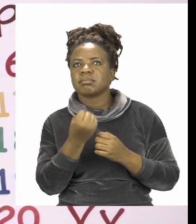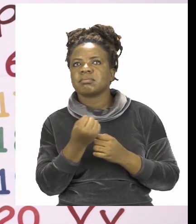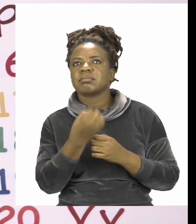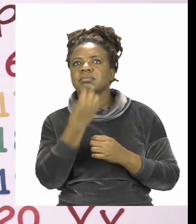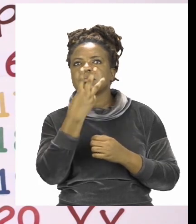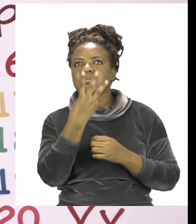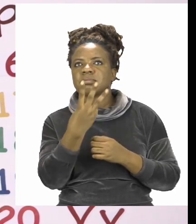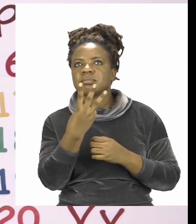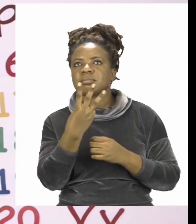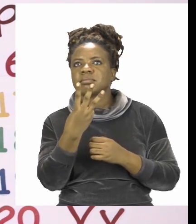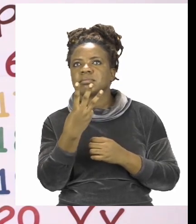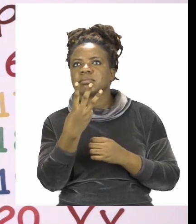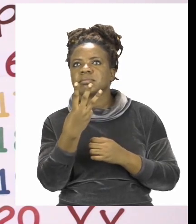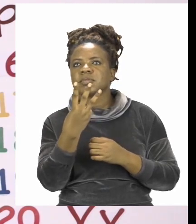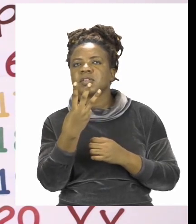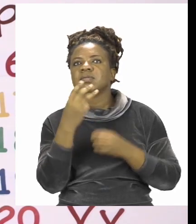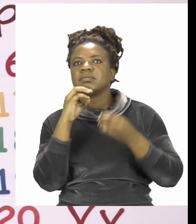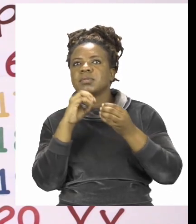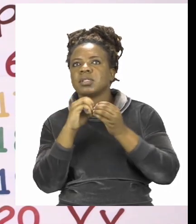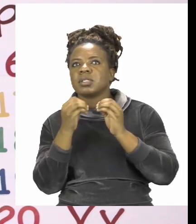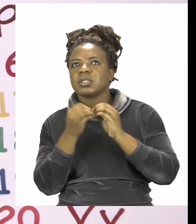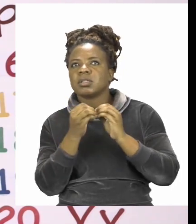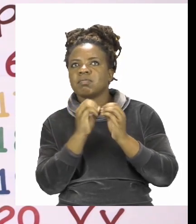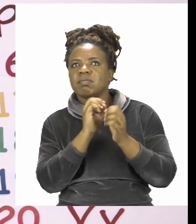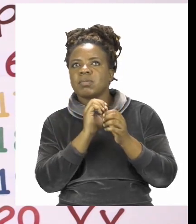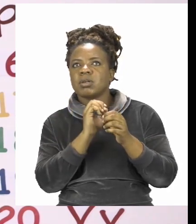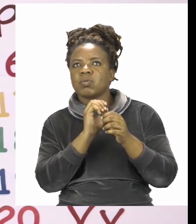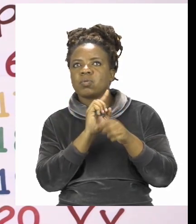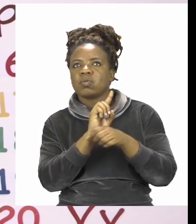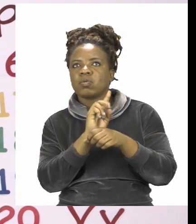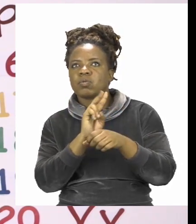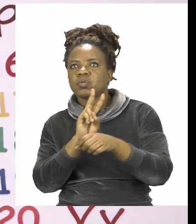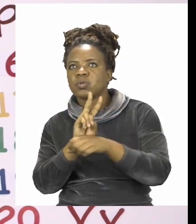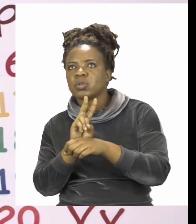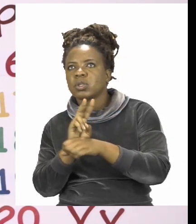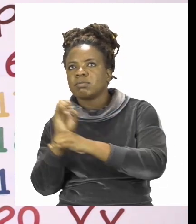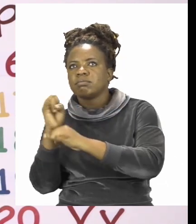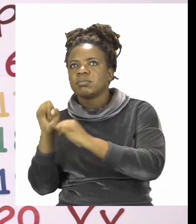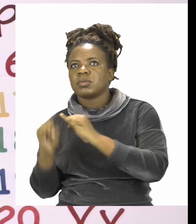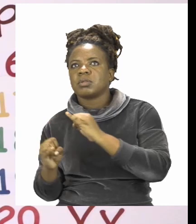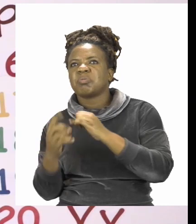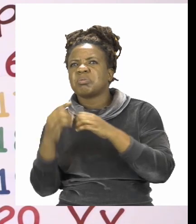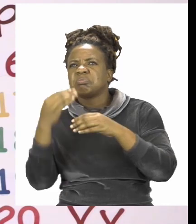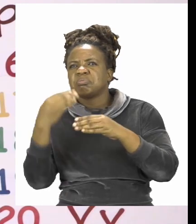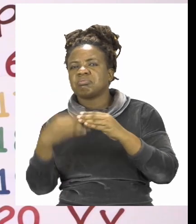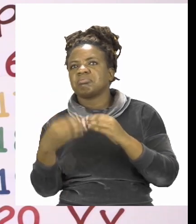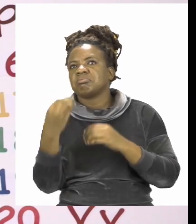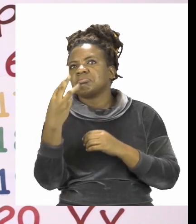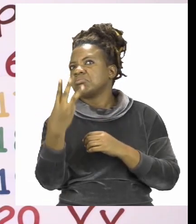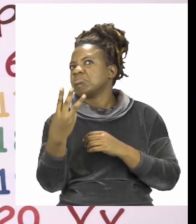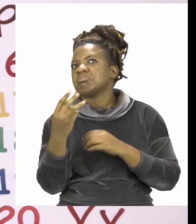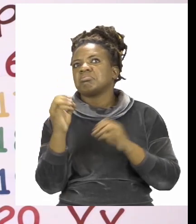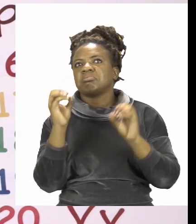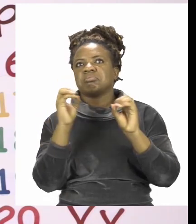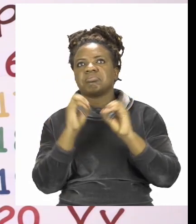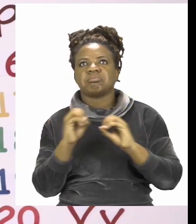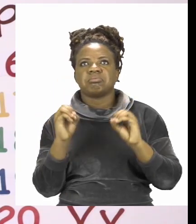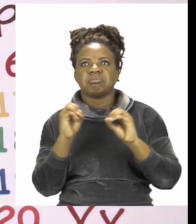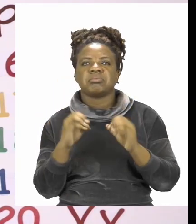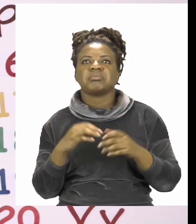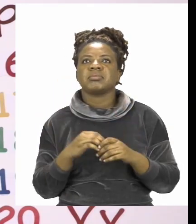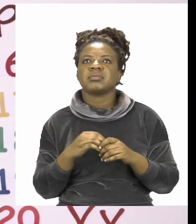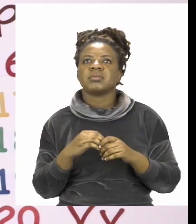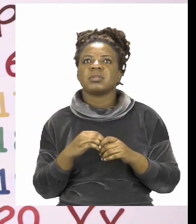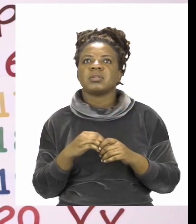they have not given us what is in between or how we are going to actually fill them in. So our job is to